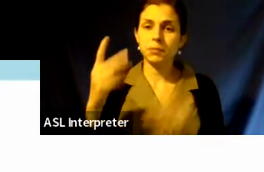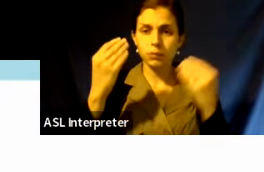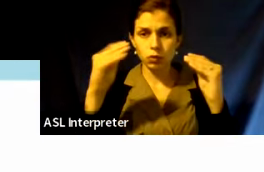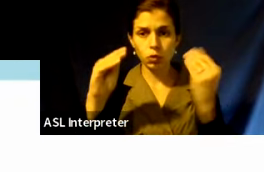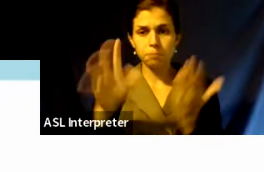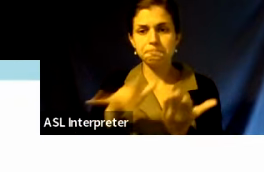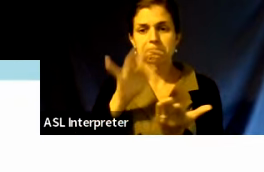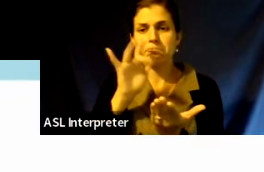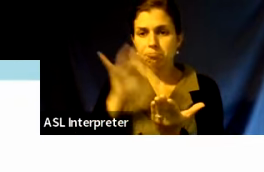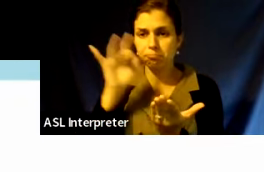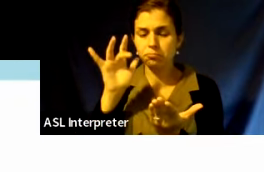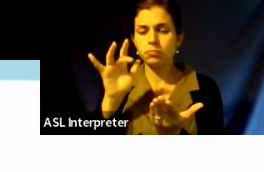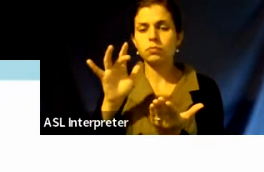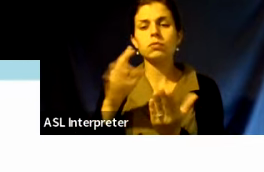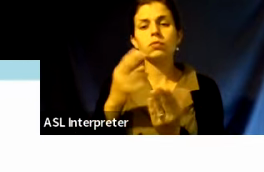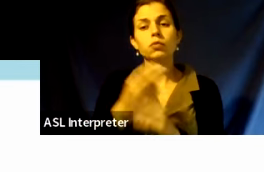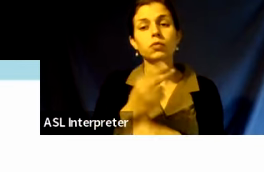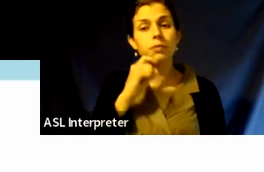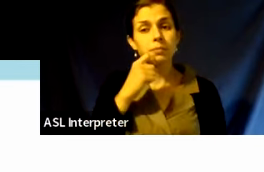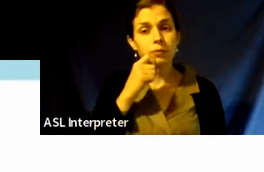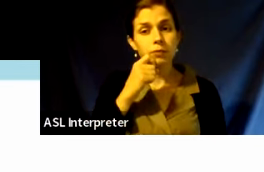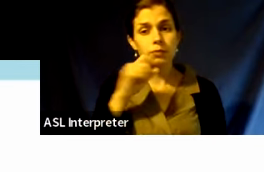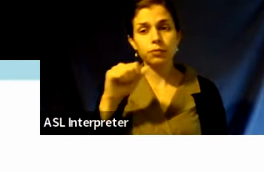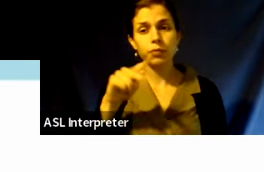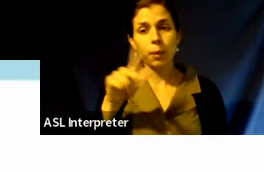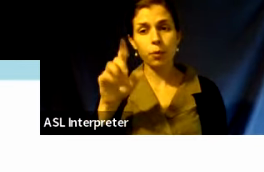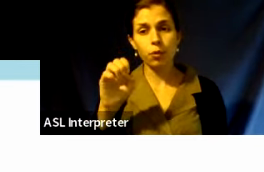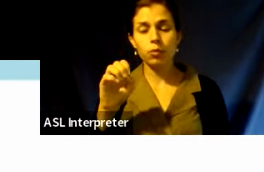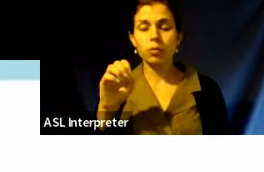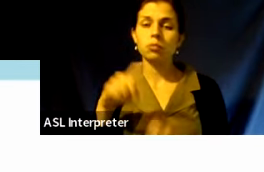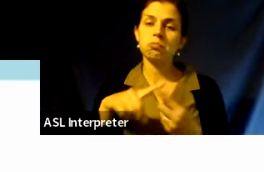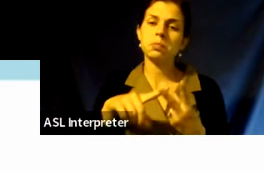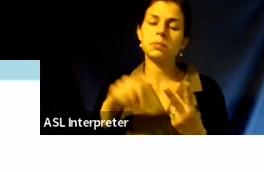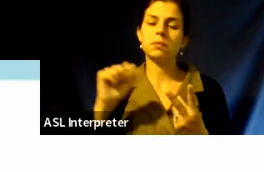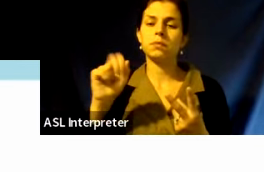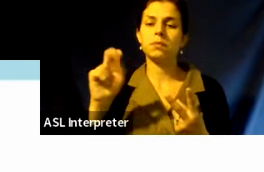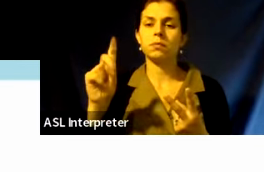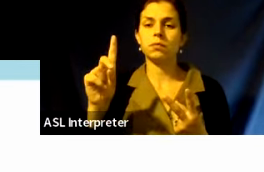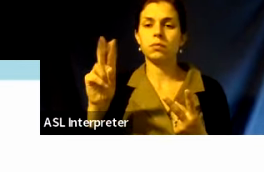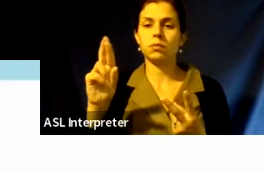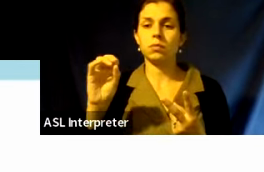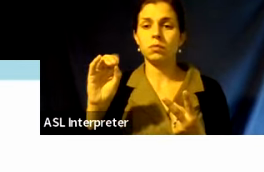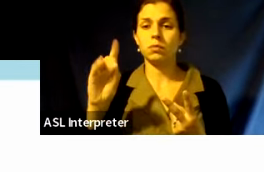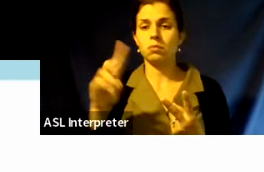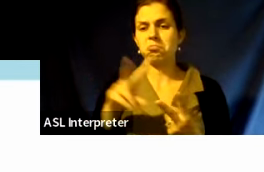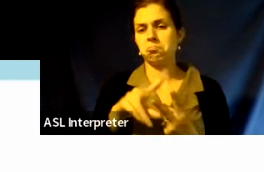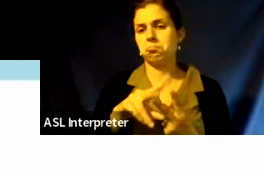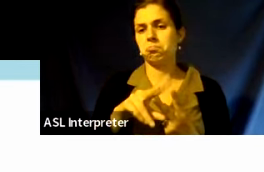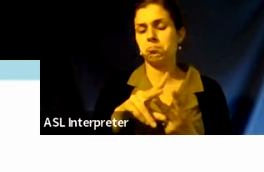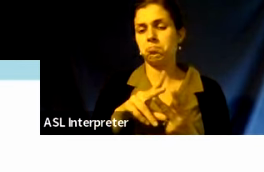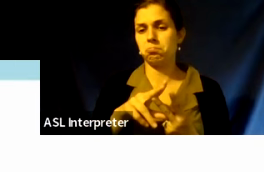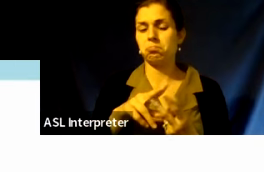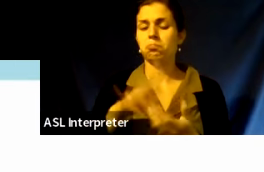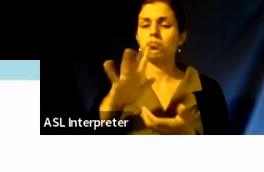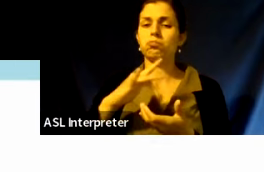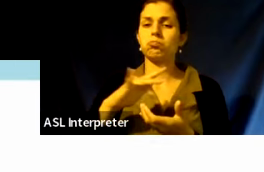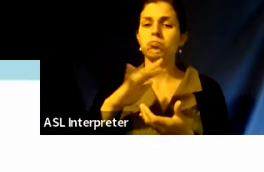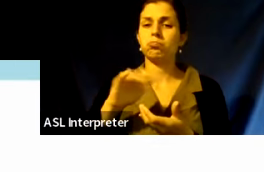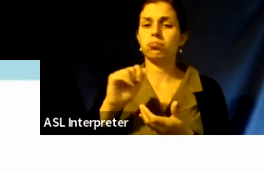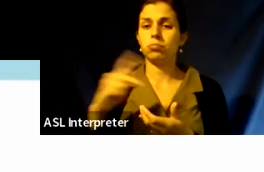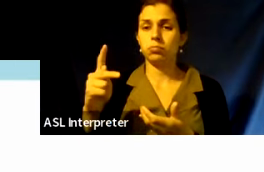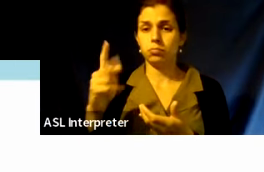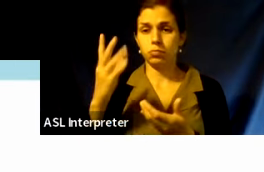using either the Apple, the iPhone version, or the Android version, and searching that app store for